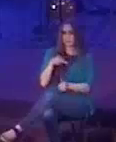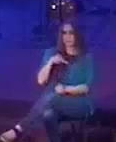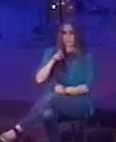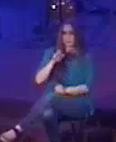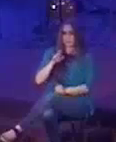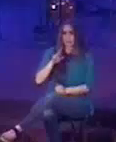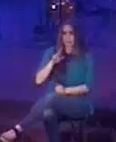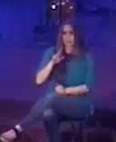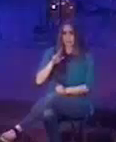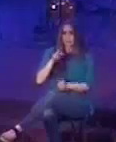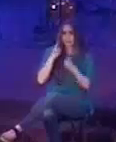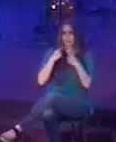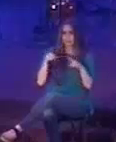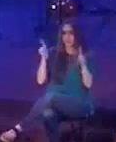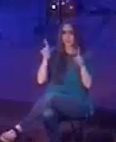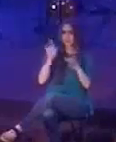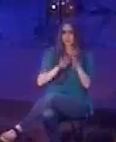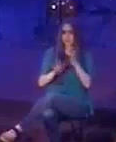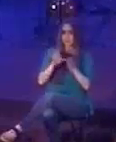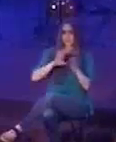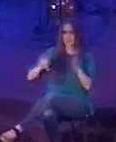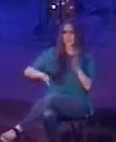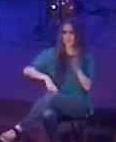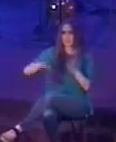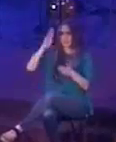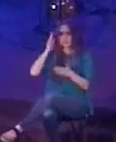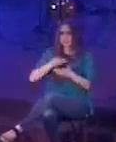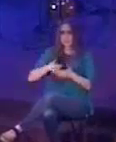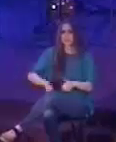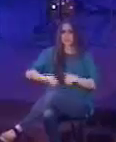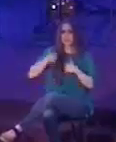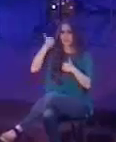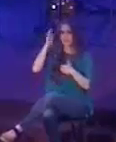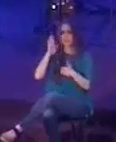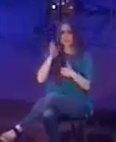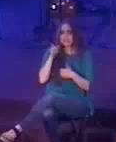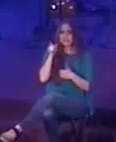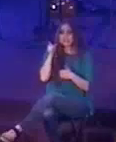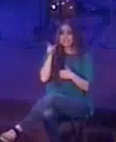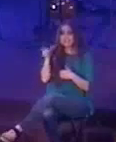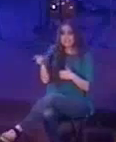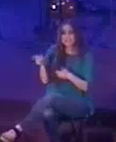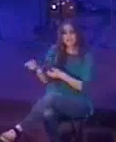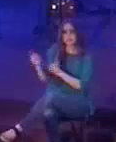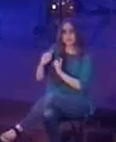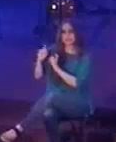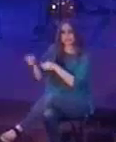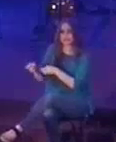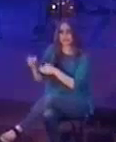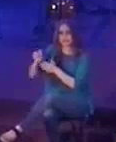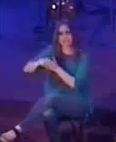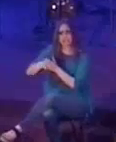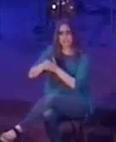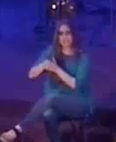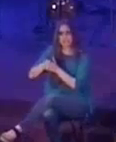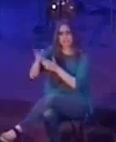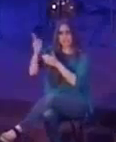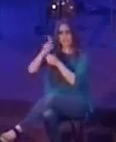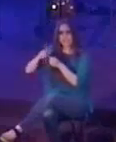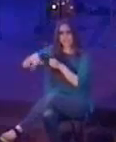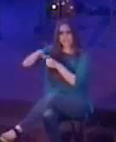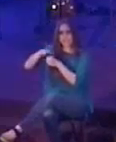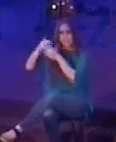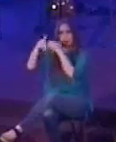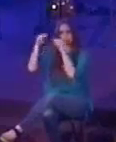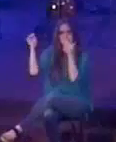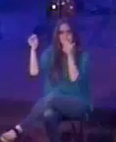Peter's confession that Jesus is the Christ, the Son of the living God, and that he was given the keys to the kingdom of heaven.